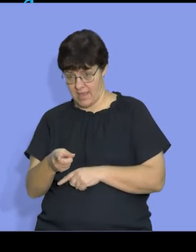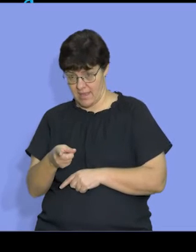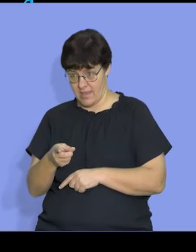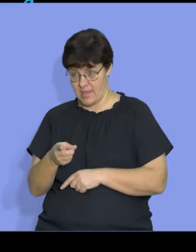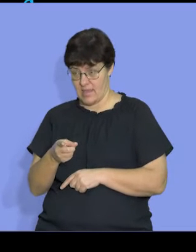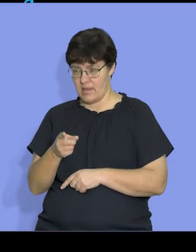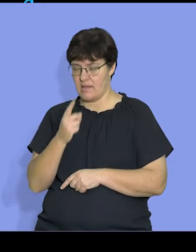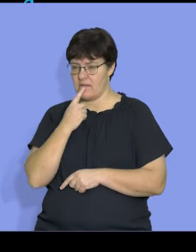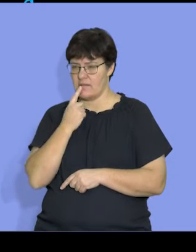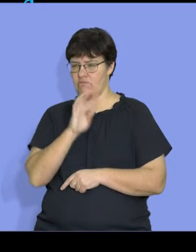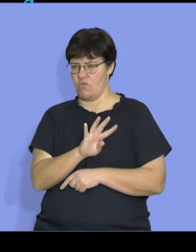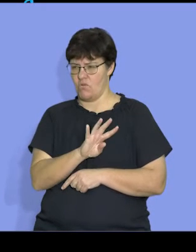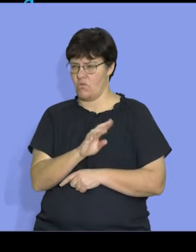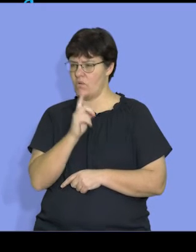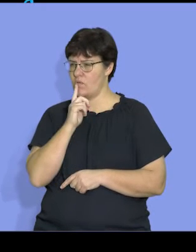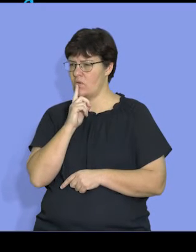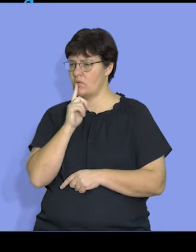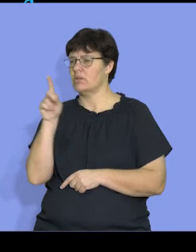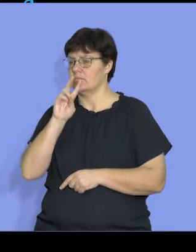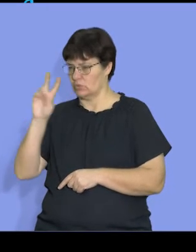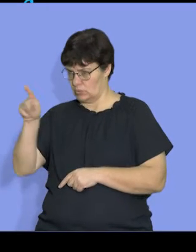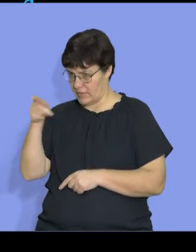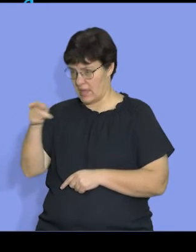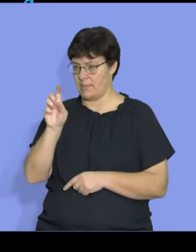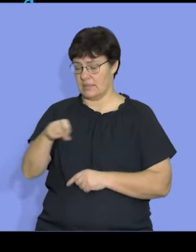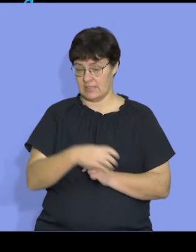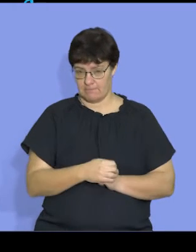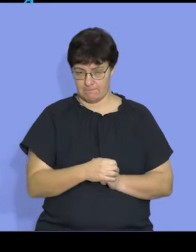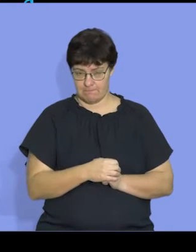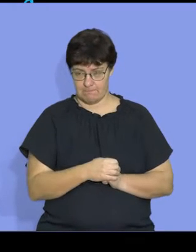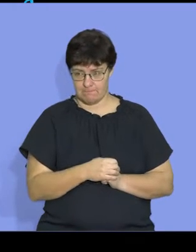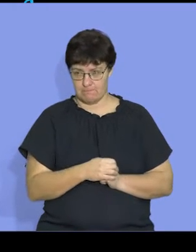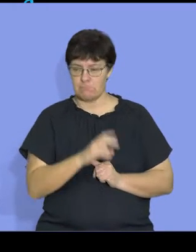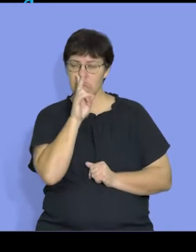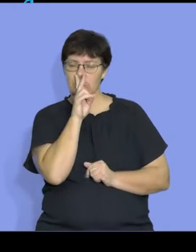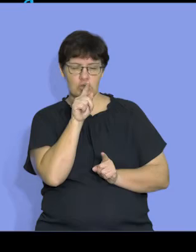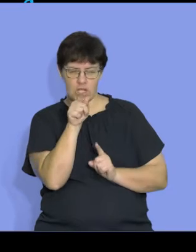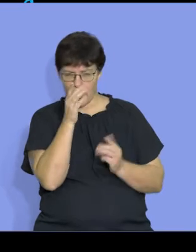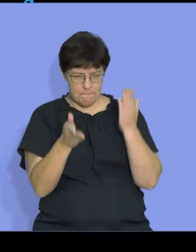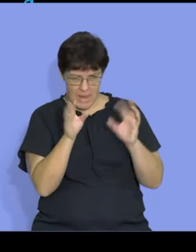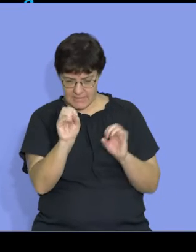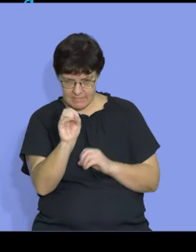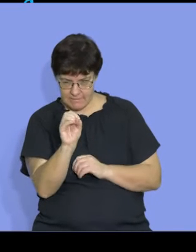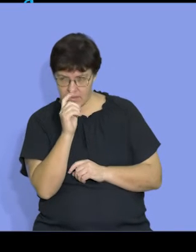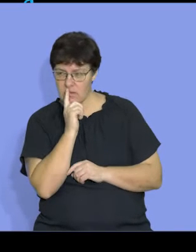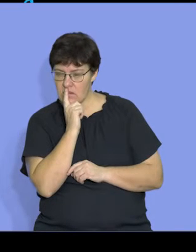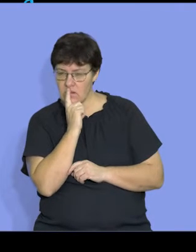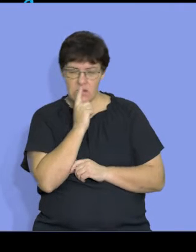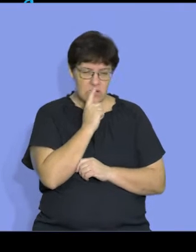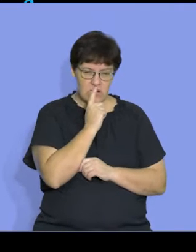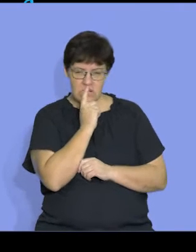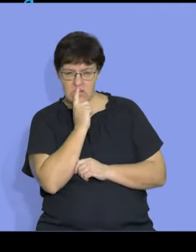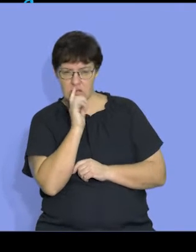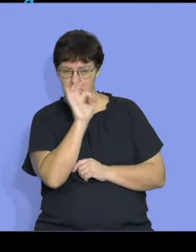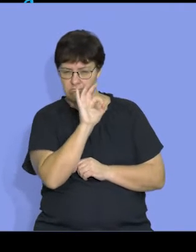sodium hydrogen carbonate. It means we can also put a 2 there. So if we can check if indeed our reaction